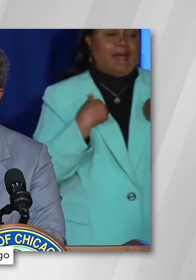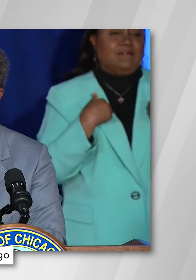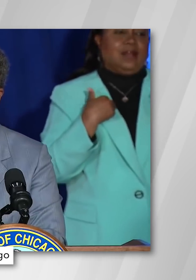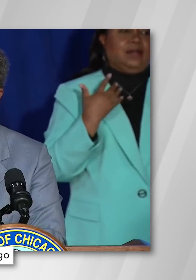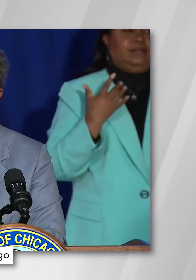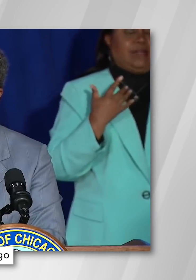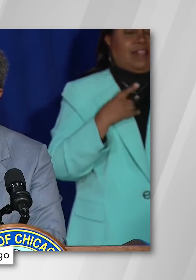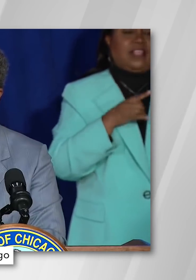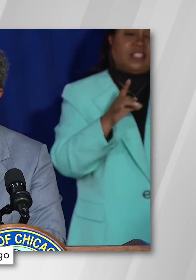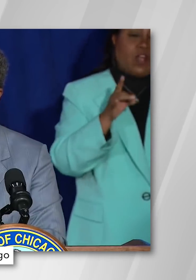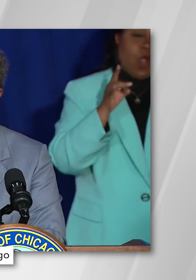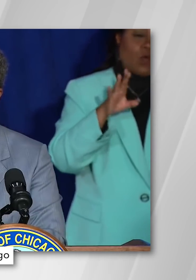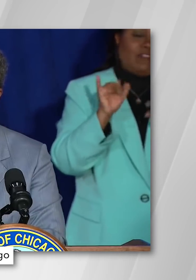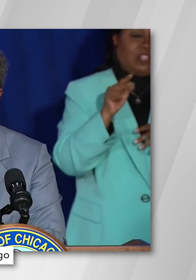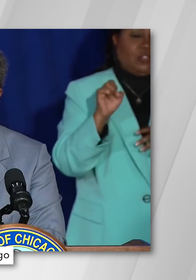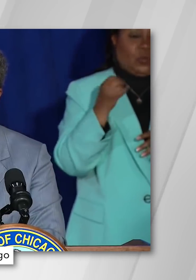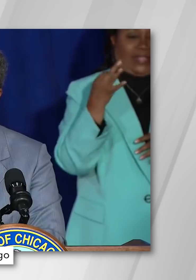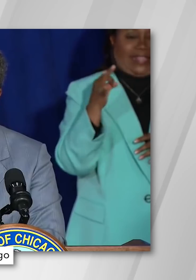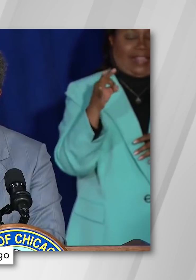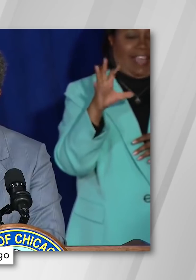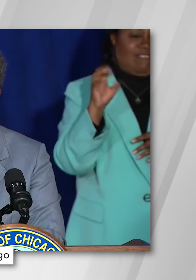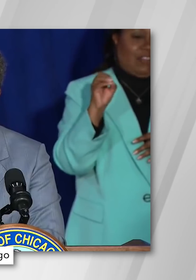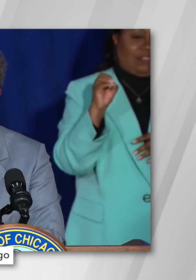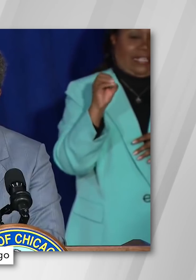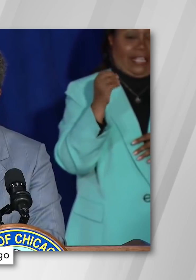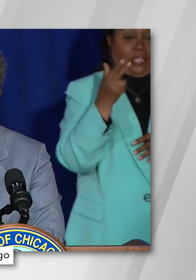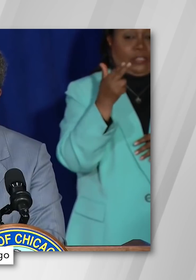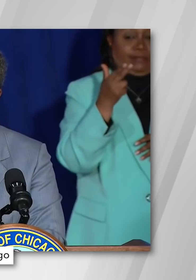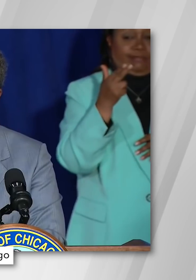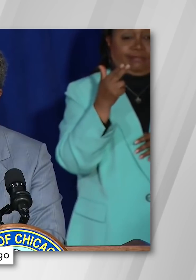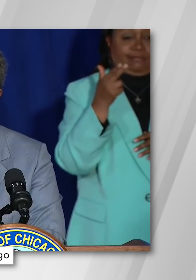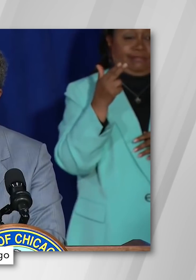this horrific Juneteenth,